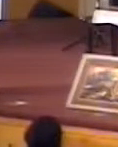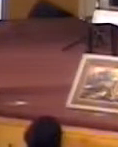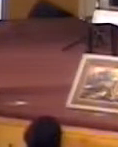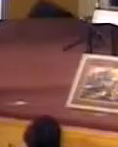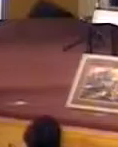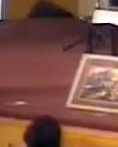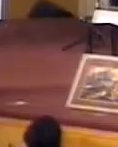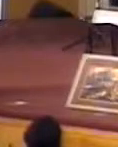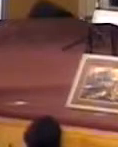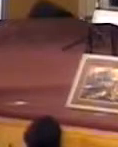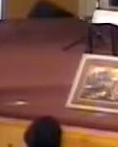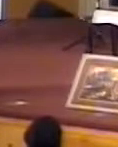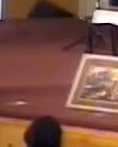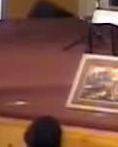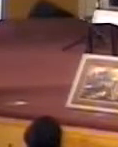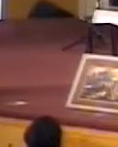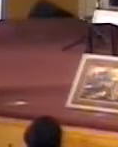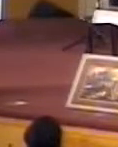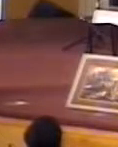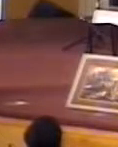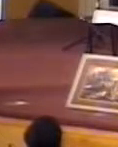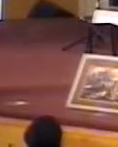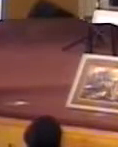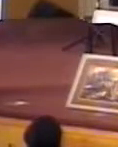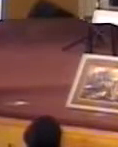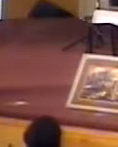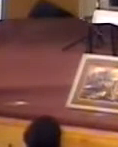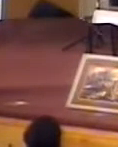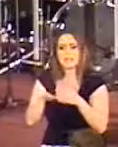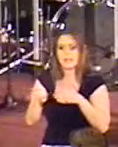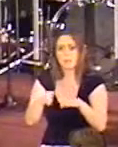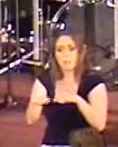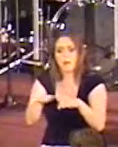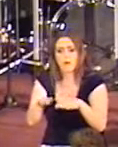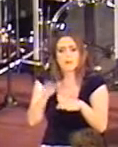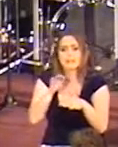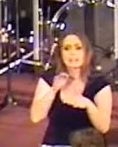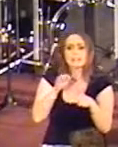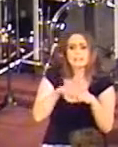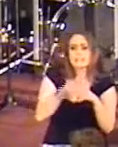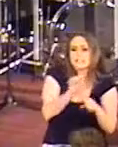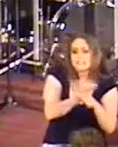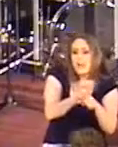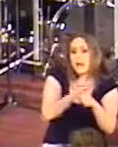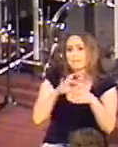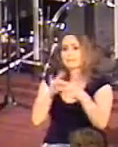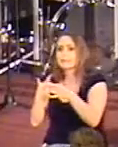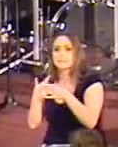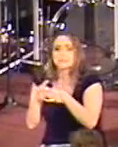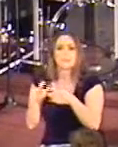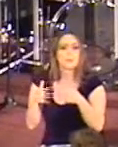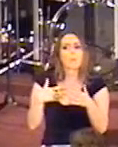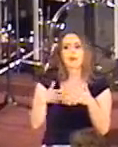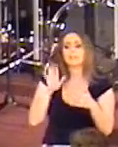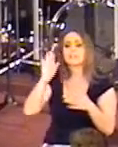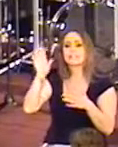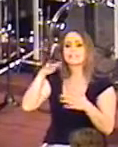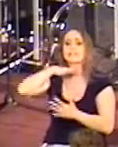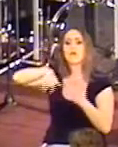where we are, in our walk, what we're doing, on the job, in a relationship, He is around, in front, and